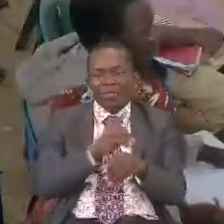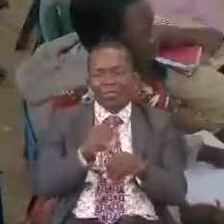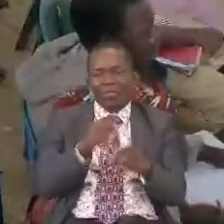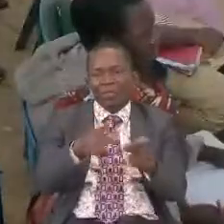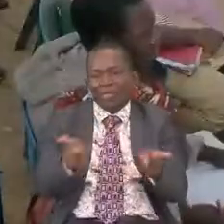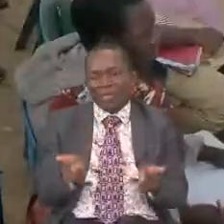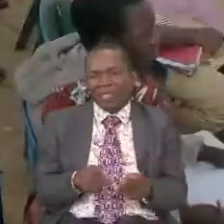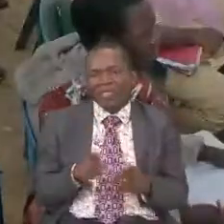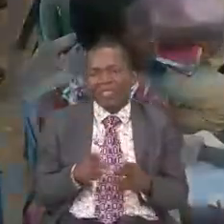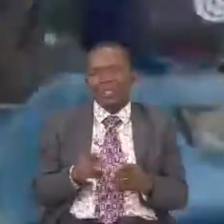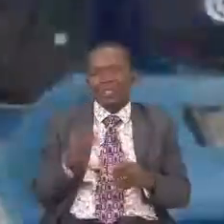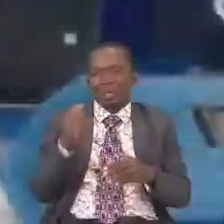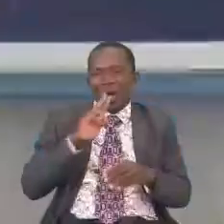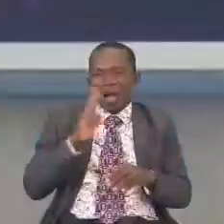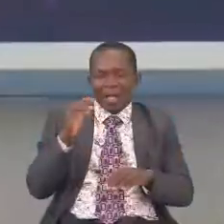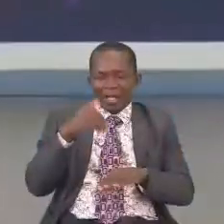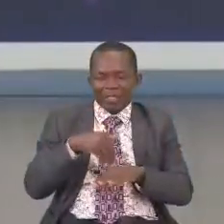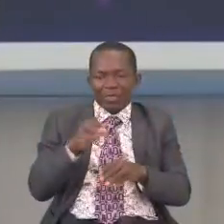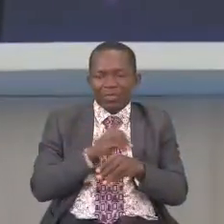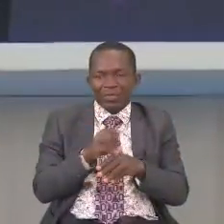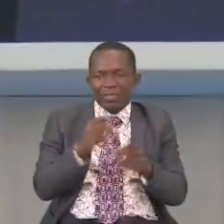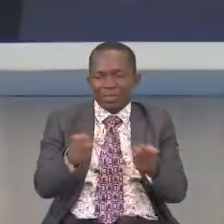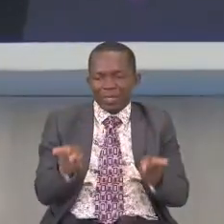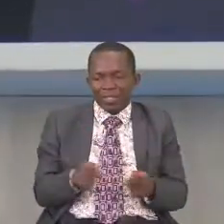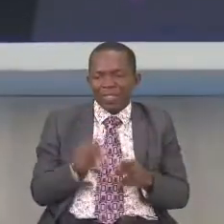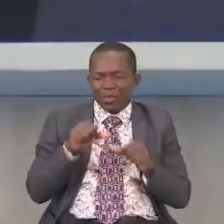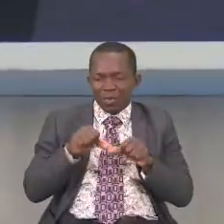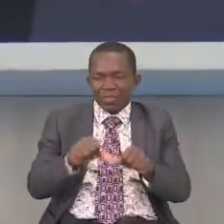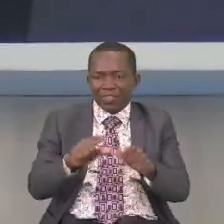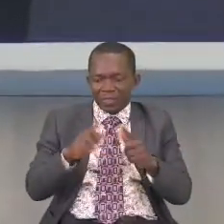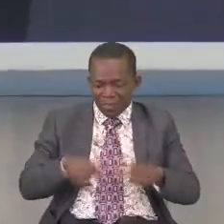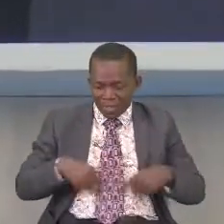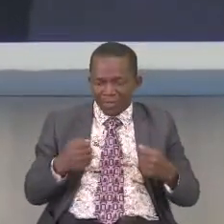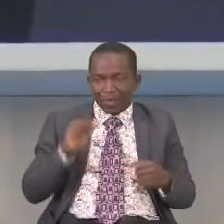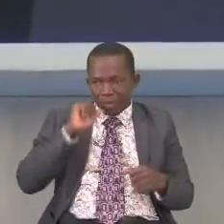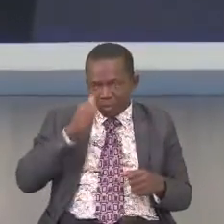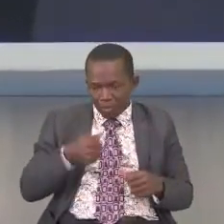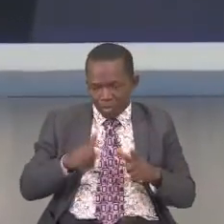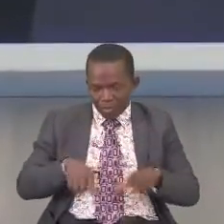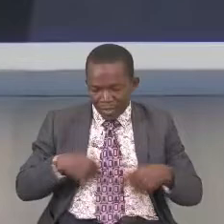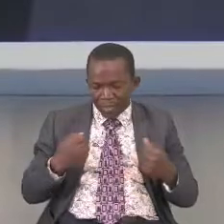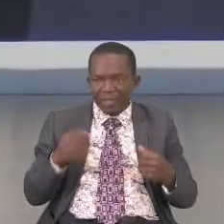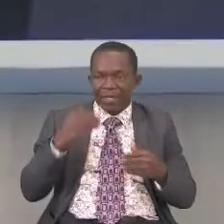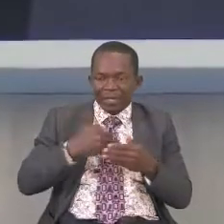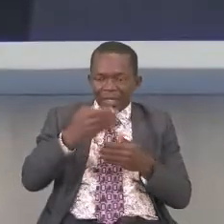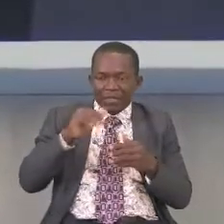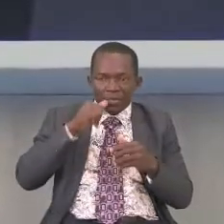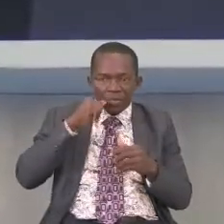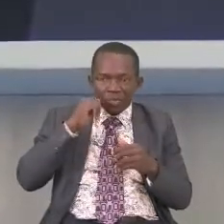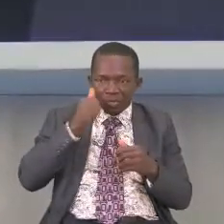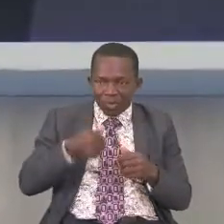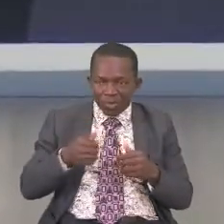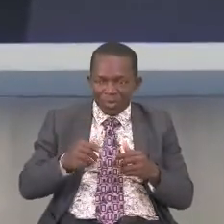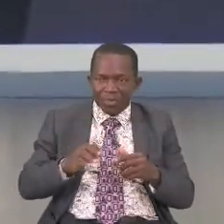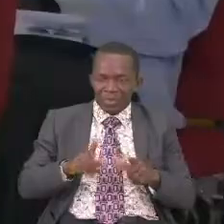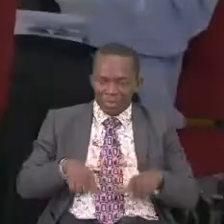today at your post. You'll keep on living. Tomorrow, next tomorrow, yeah.